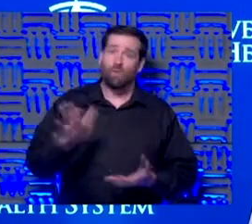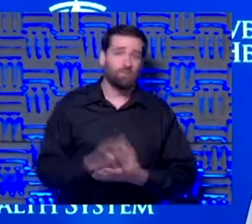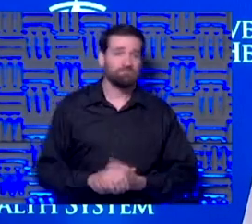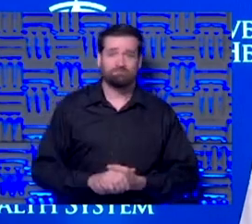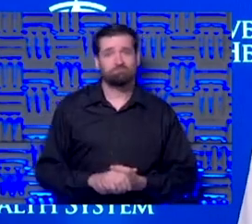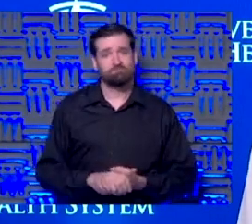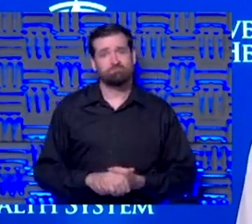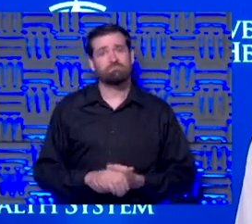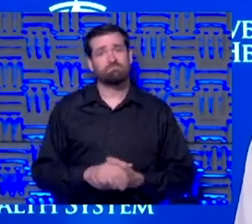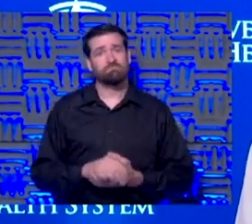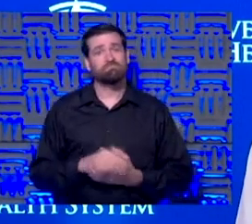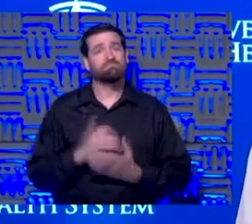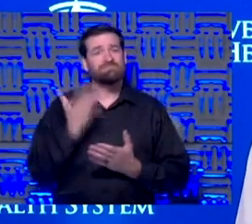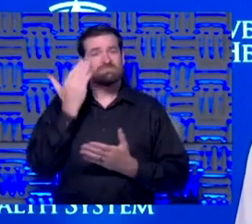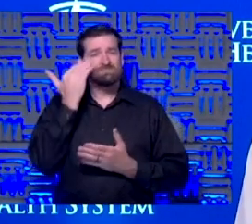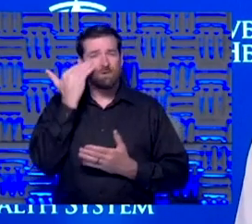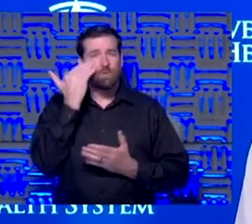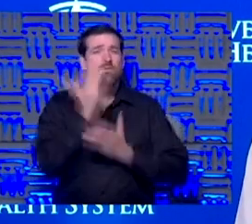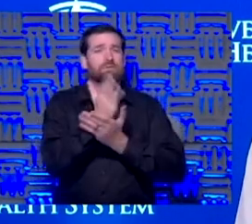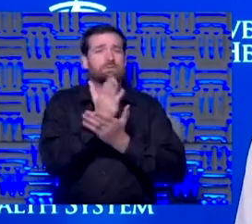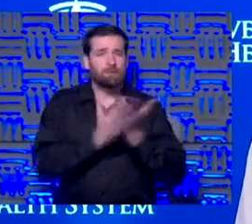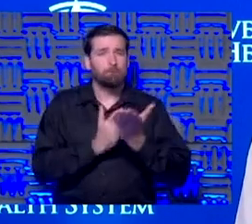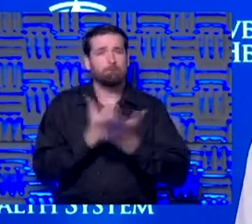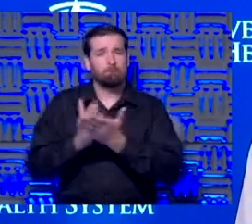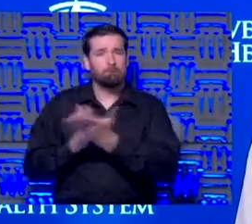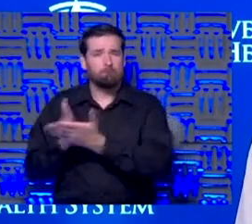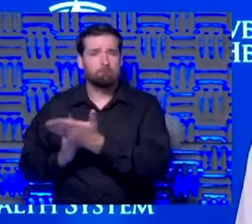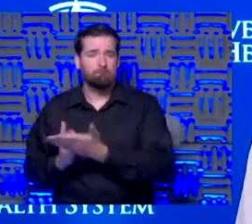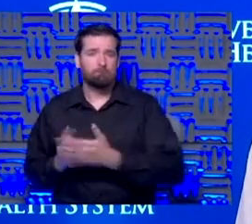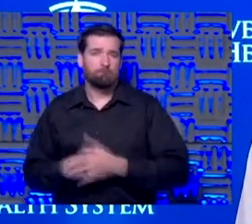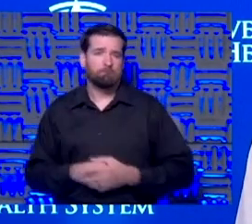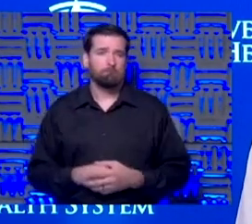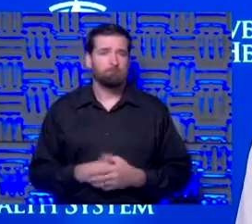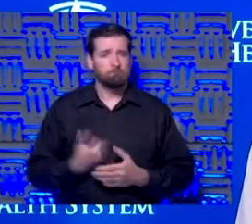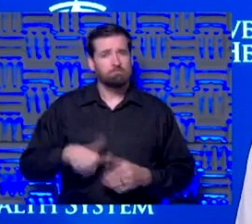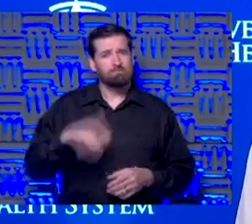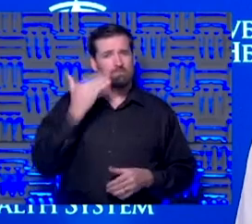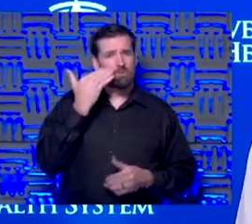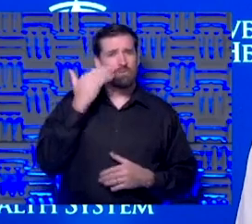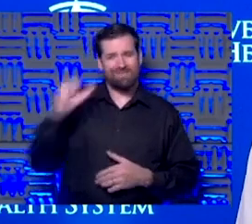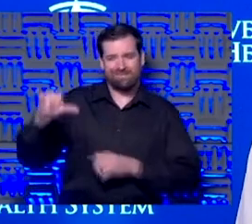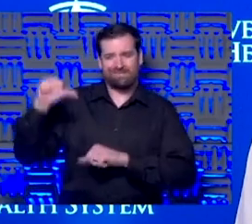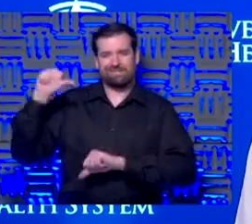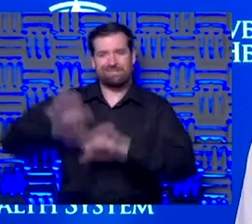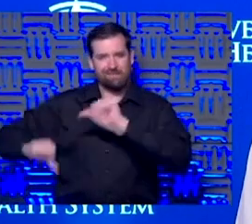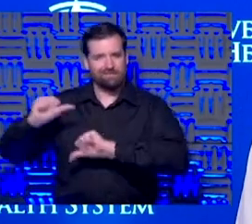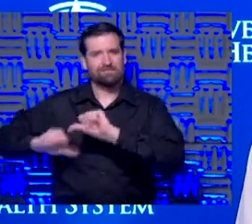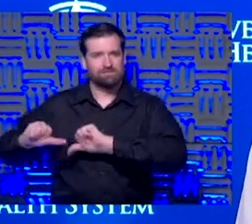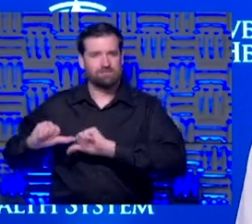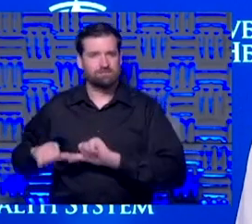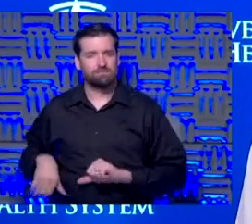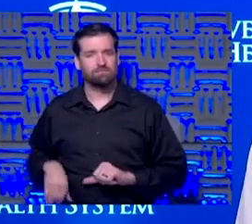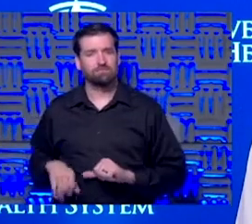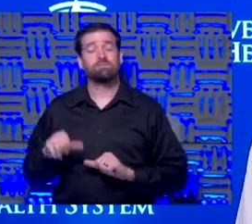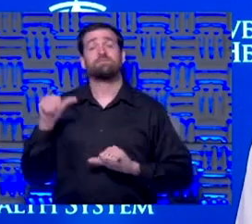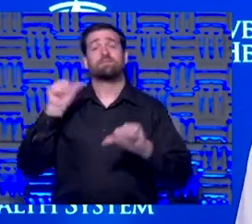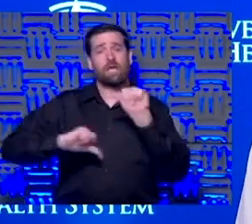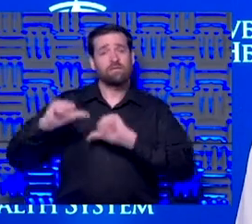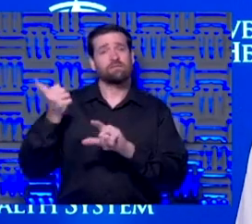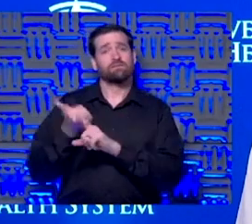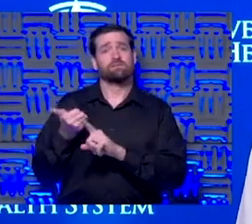But, you know, we do know some things, right? We do know. And that's the science part of that. The science